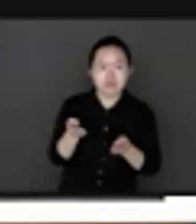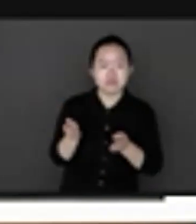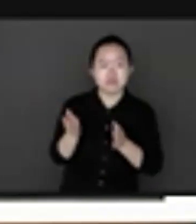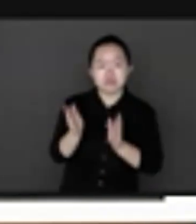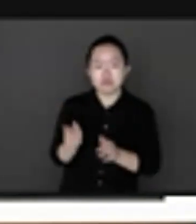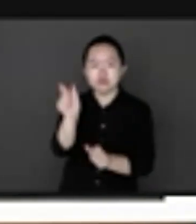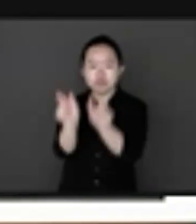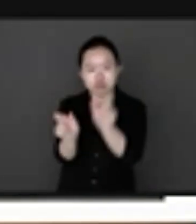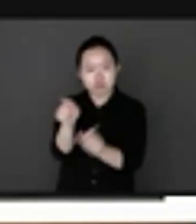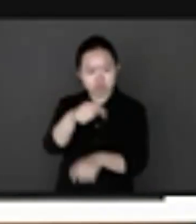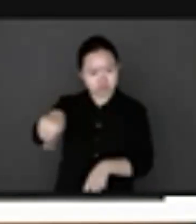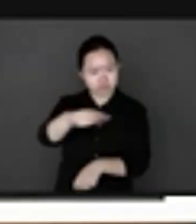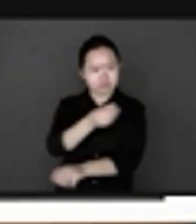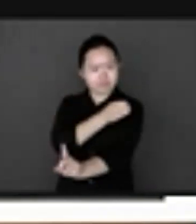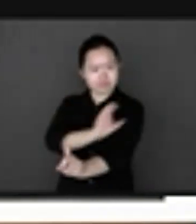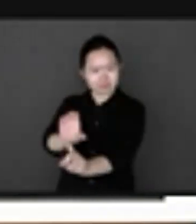be